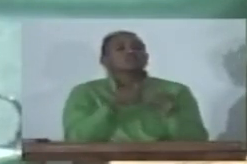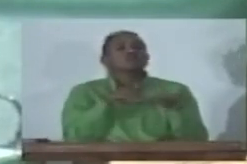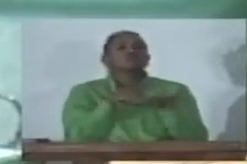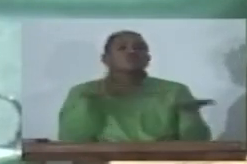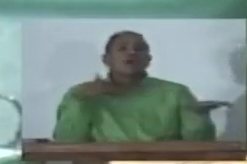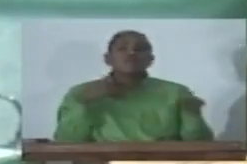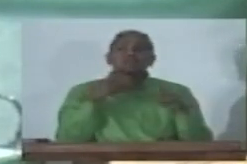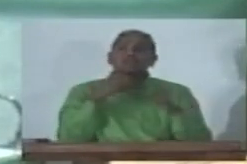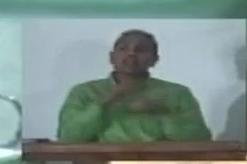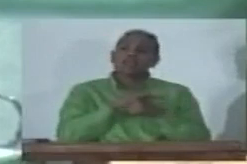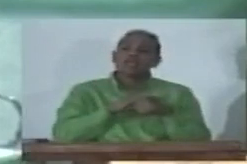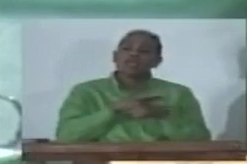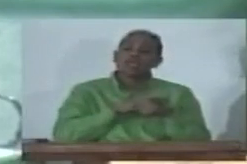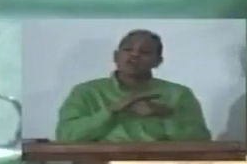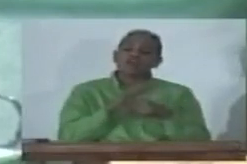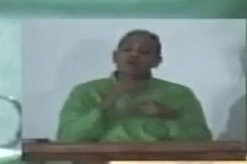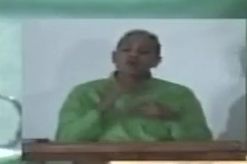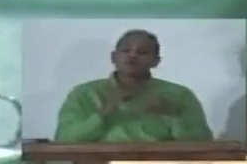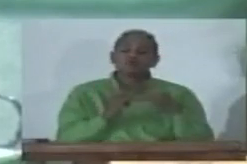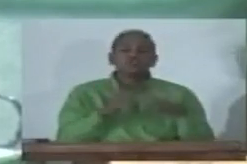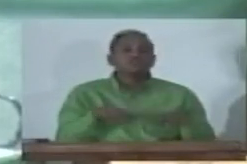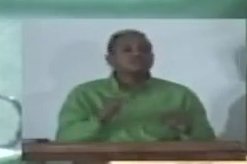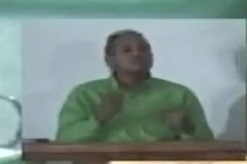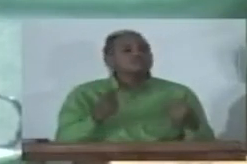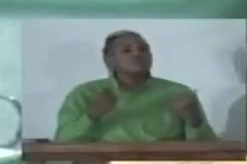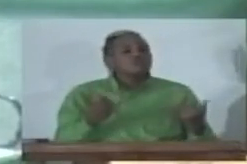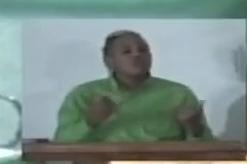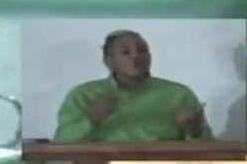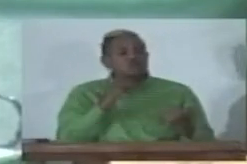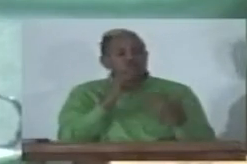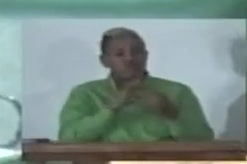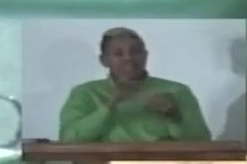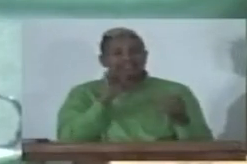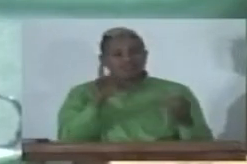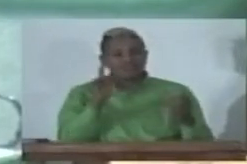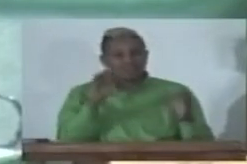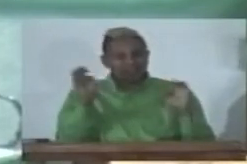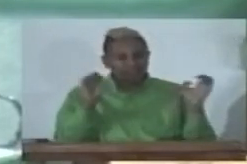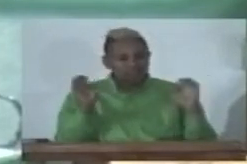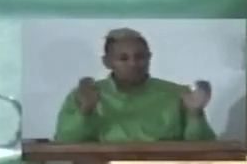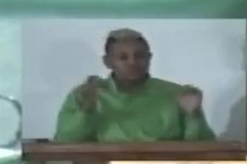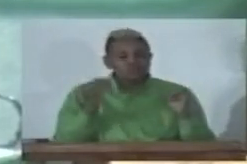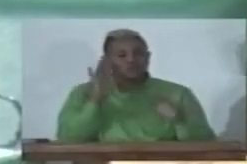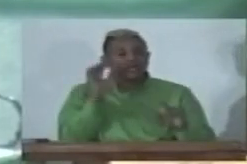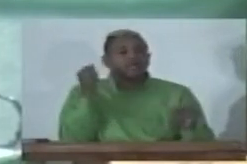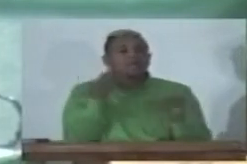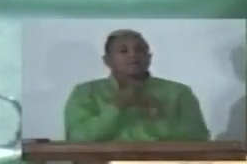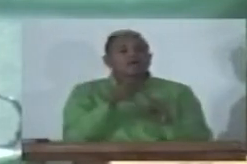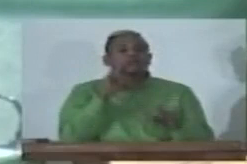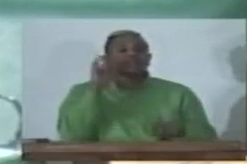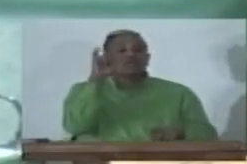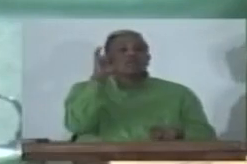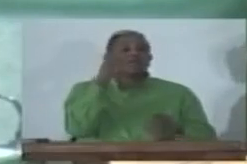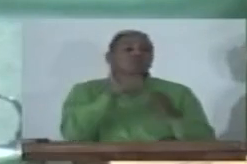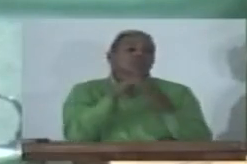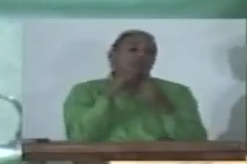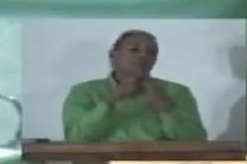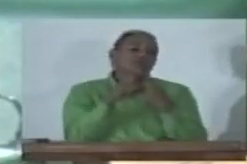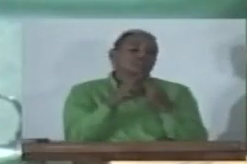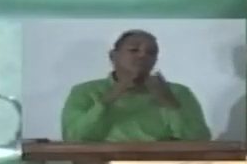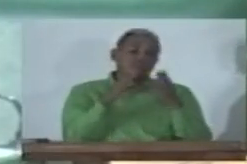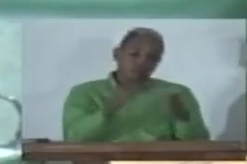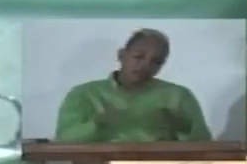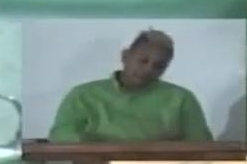the area which is being done now in terms of evaluation, which will impact the airport in a positive way, it is